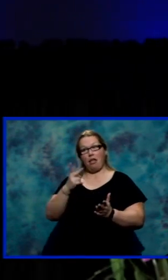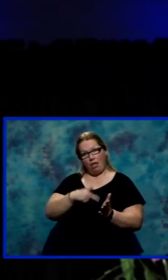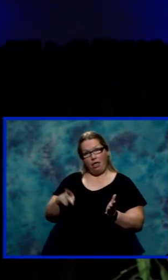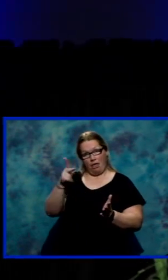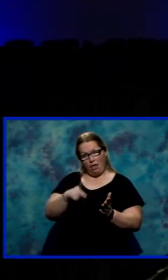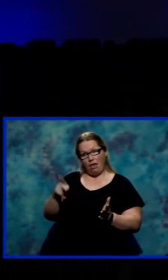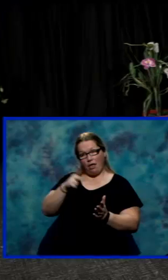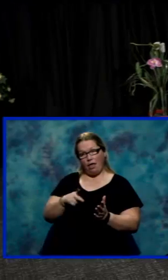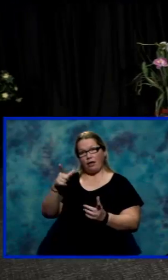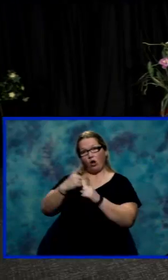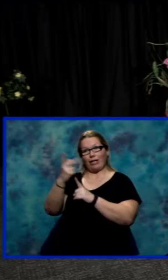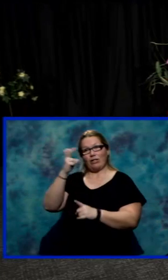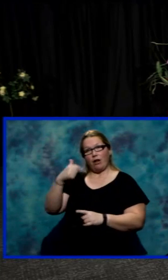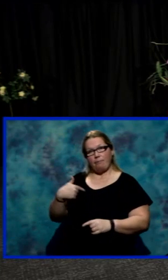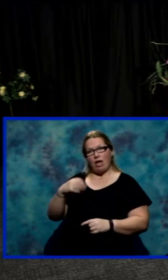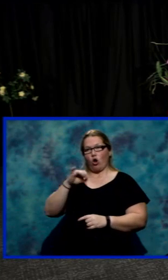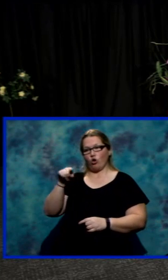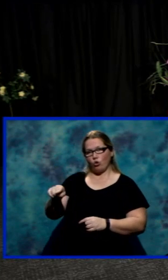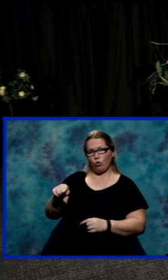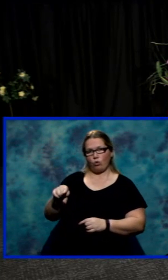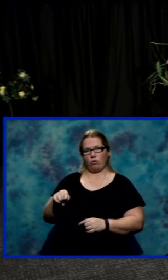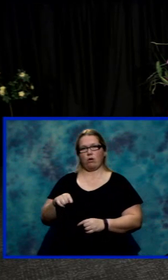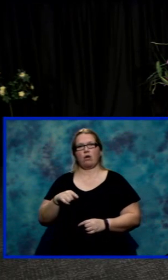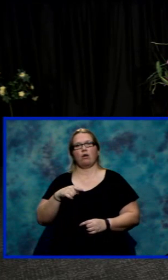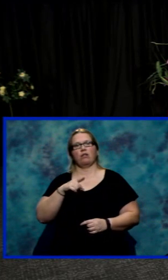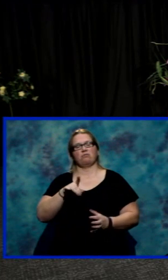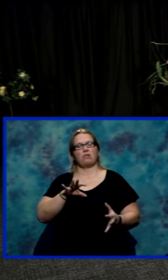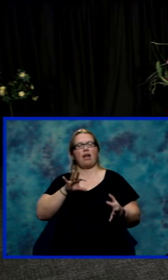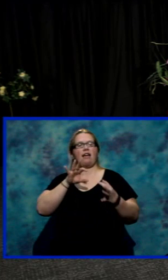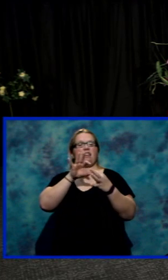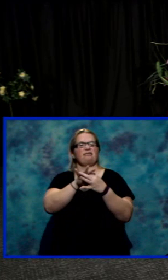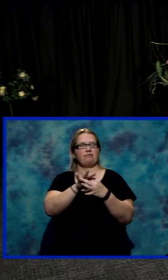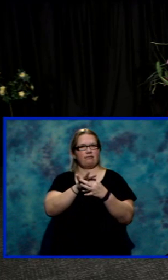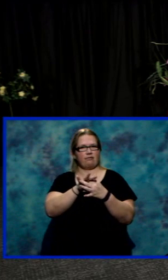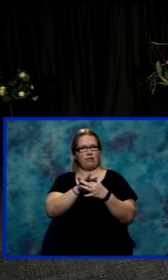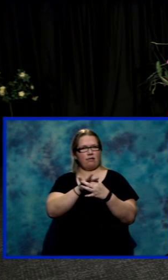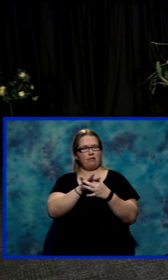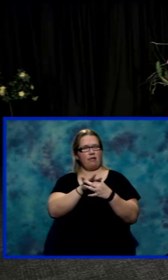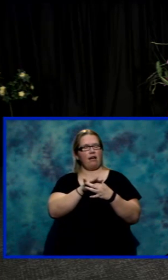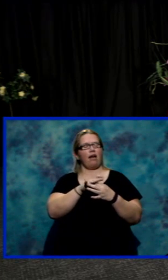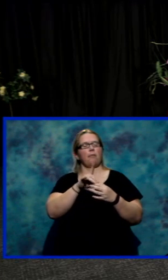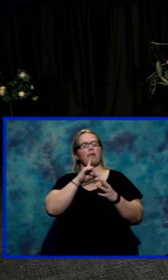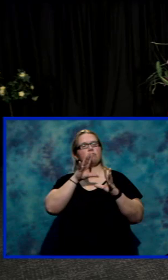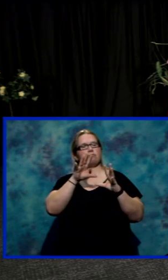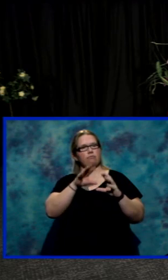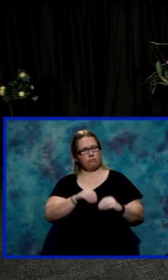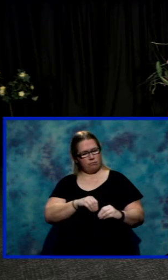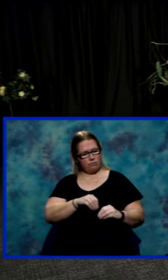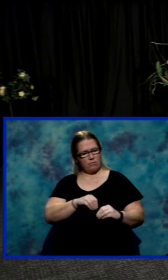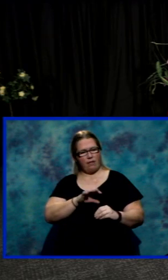you. He's attached to all of a sudden saying, no, this is not about